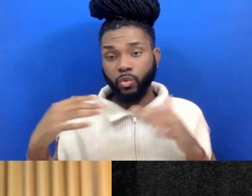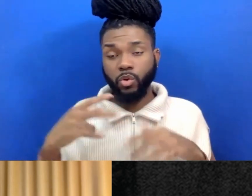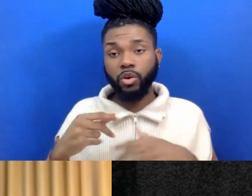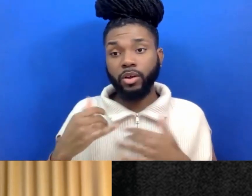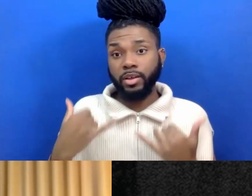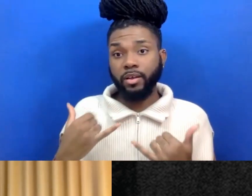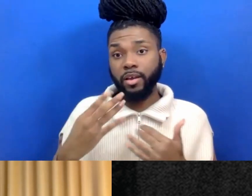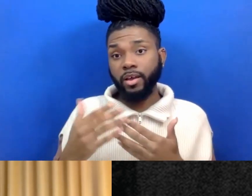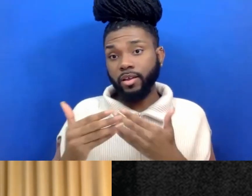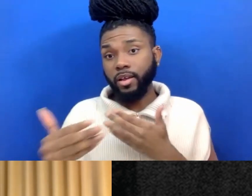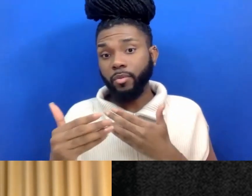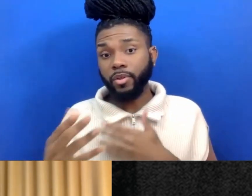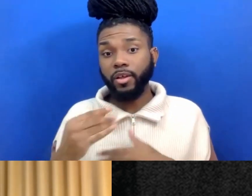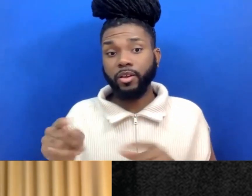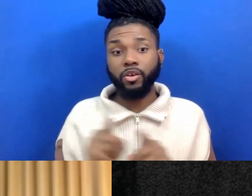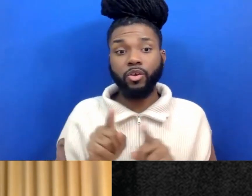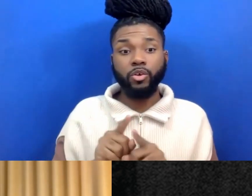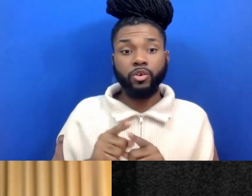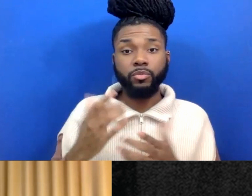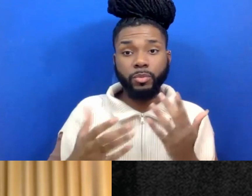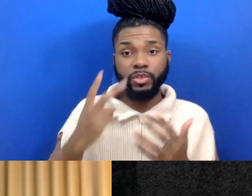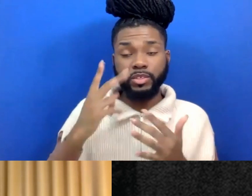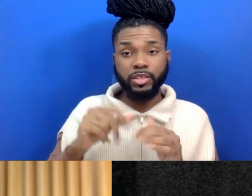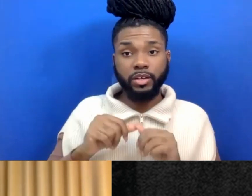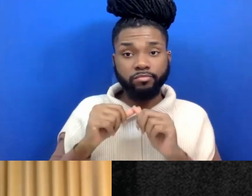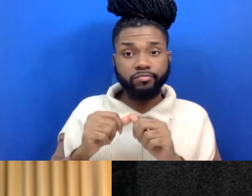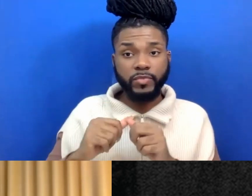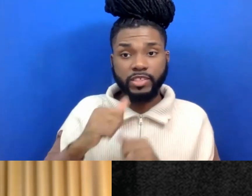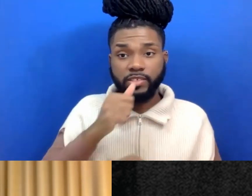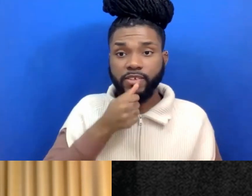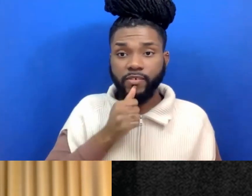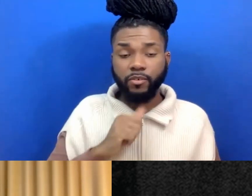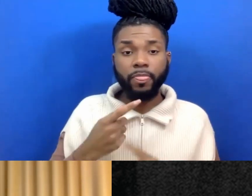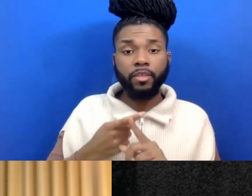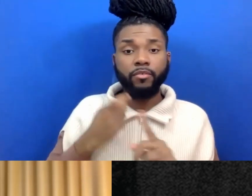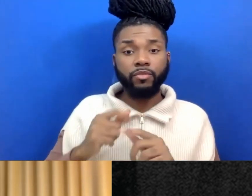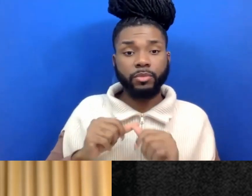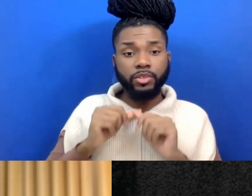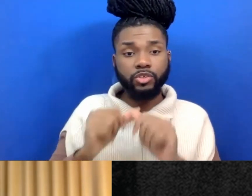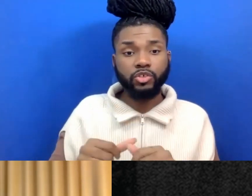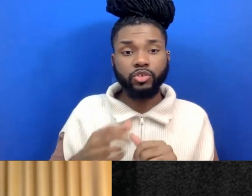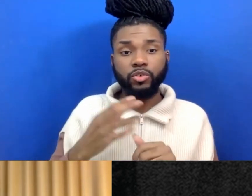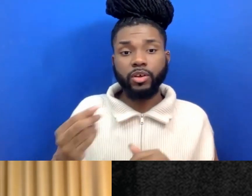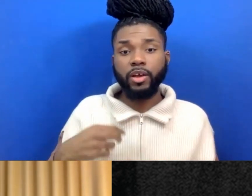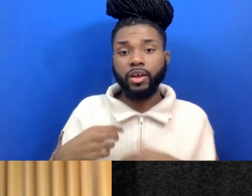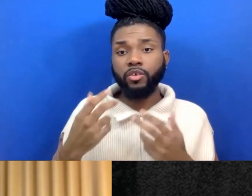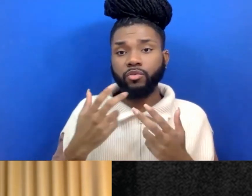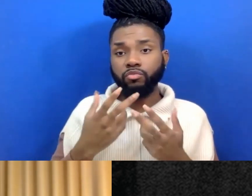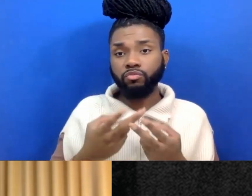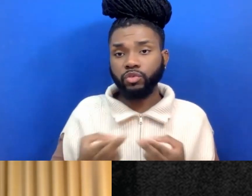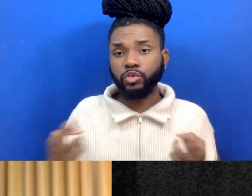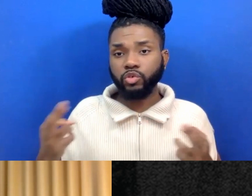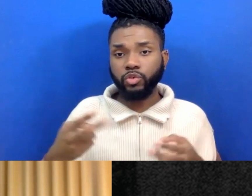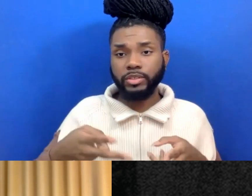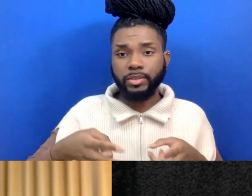perhaps haltable, quote, atlas of suffering brought on by continued and accelerated resource extraction in